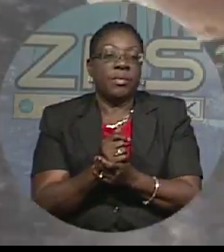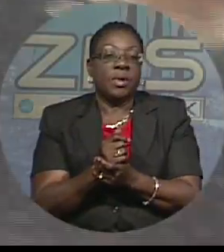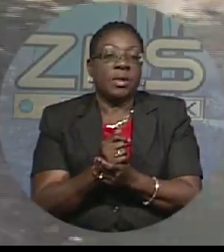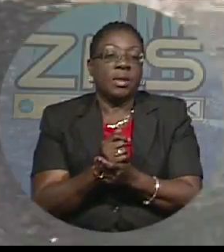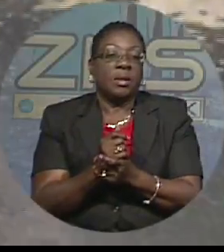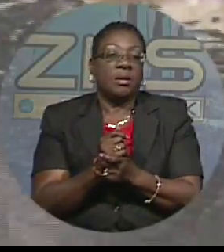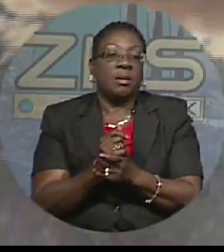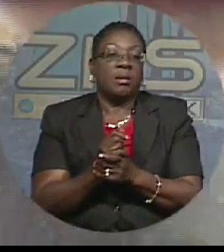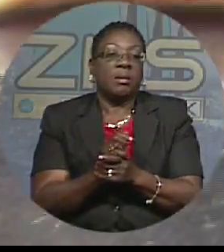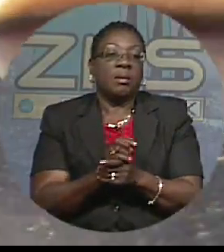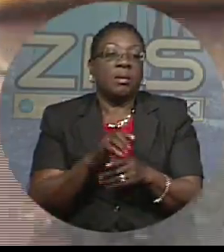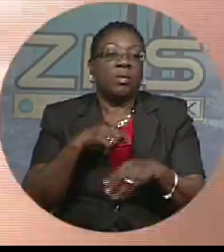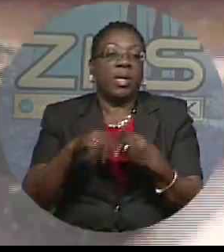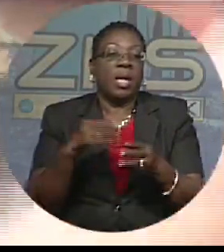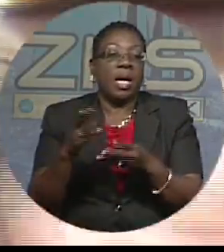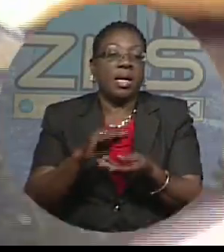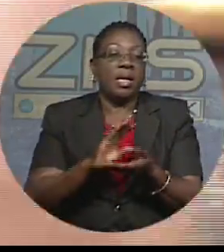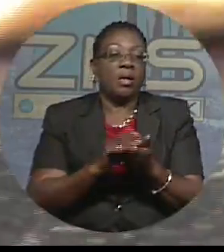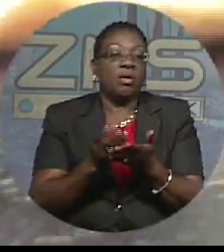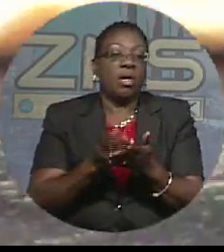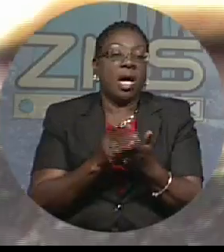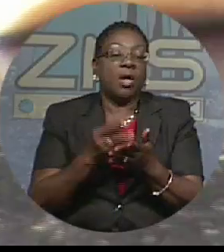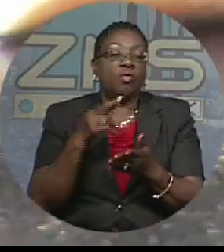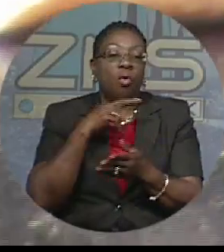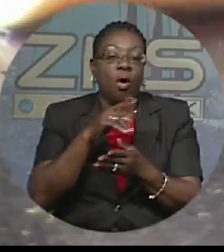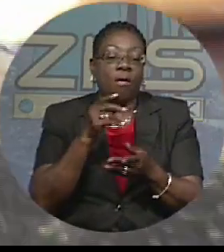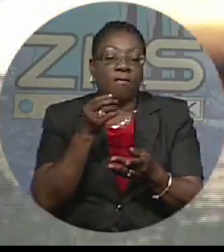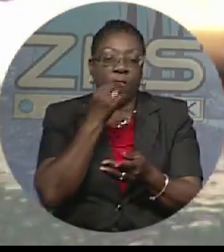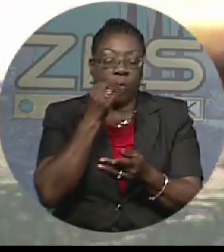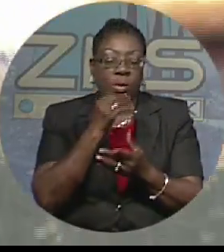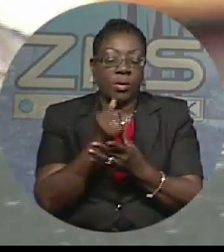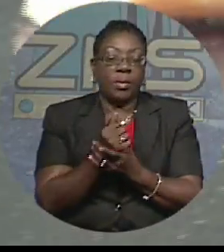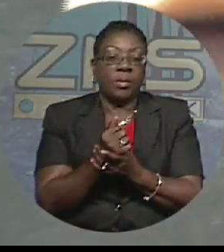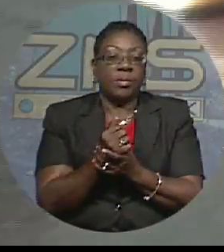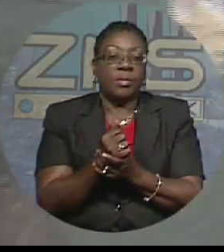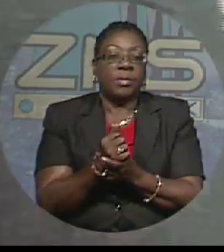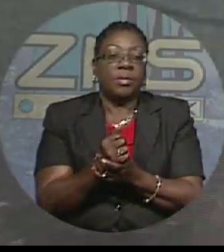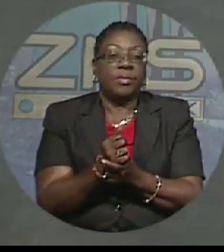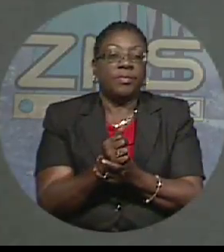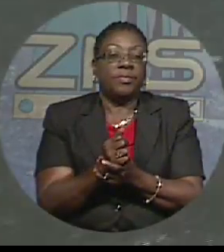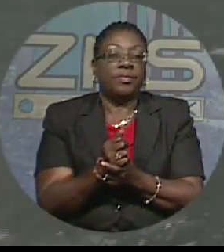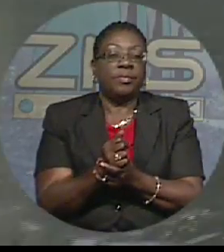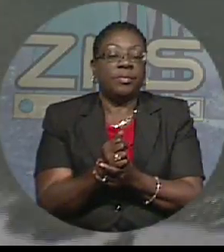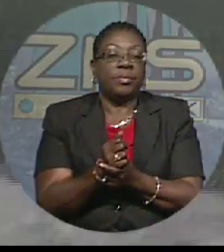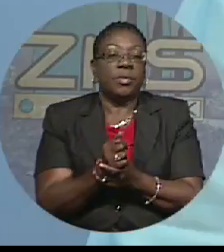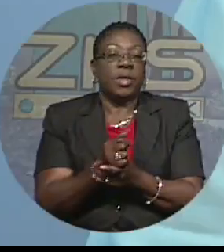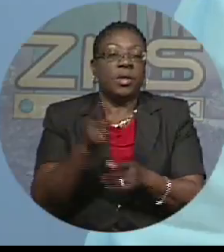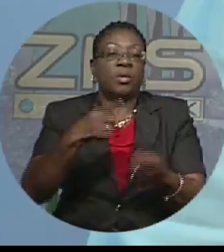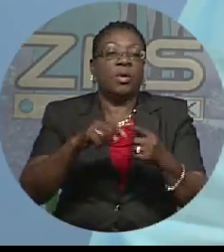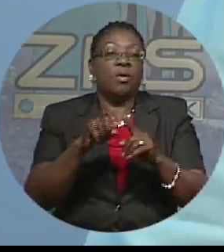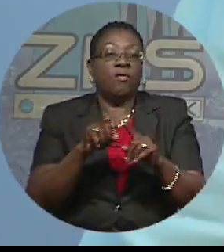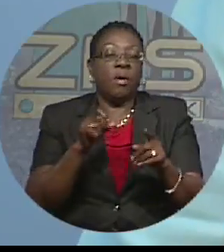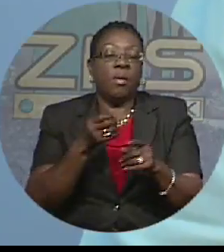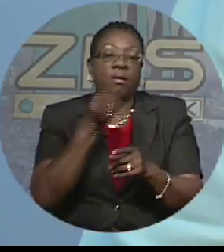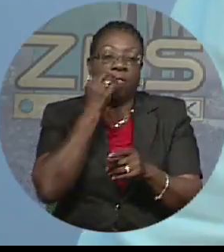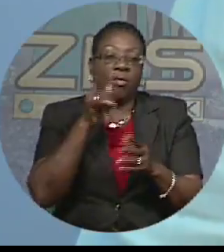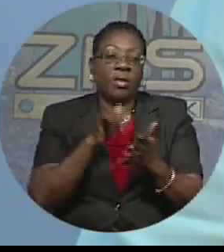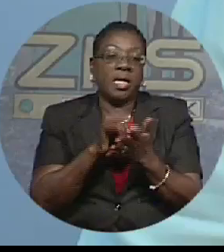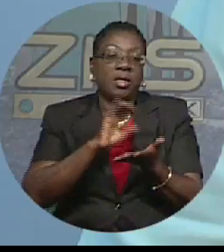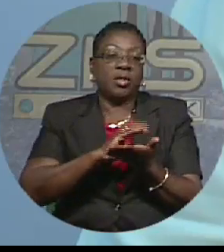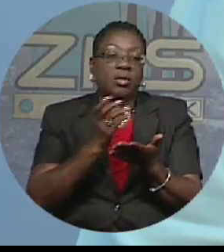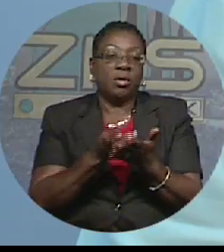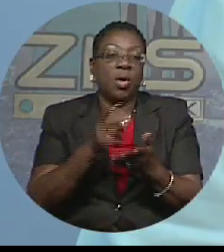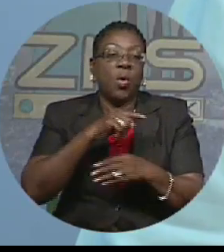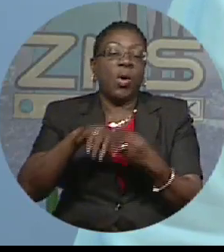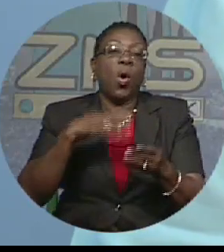and cutting boards when handling cooked and raw foods, as they can risk cross-contamination. You go from a food that's cooked, where all